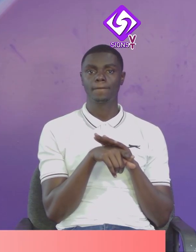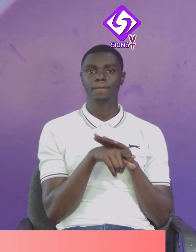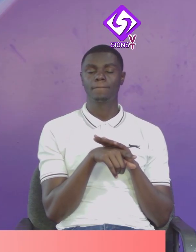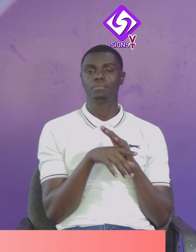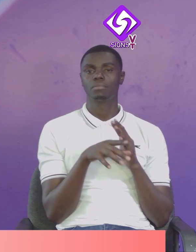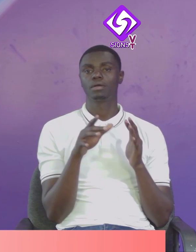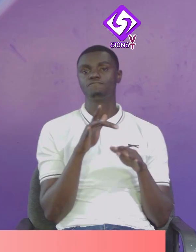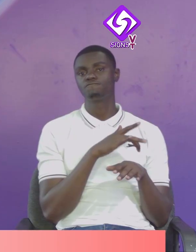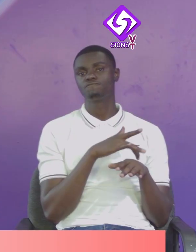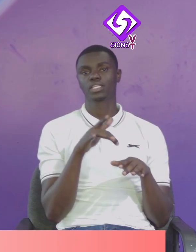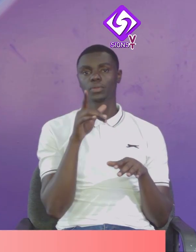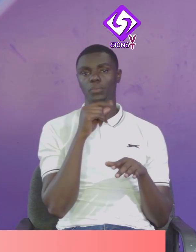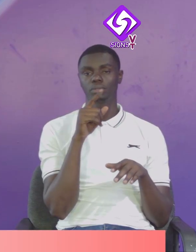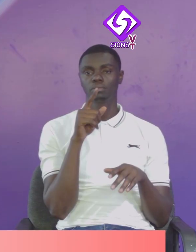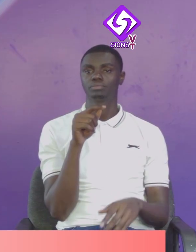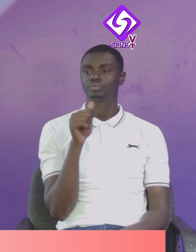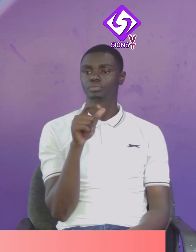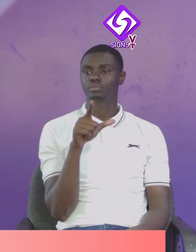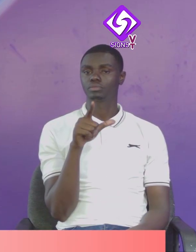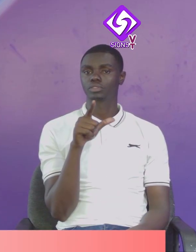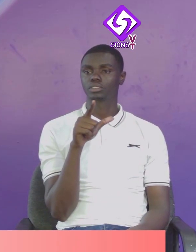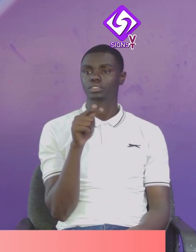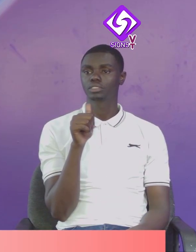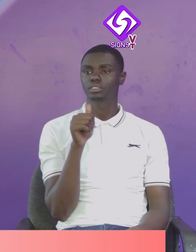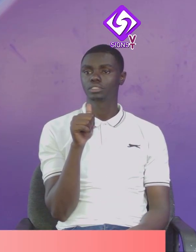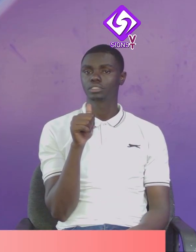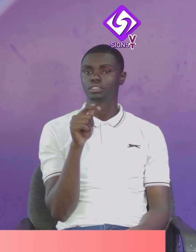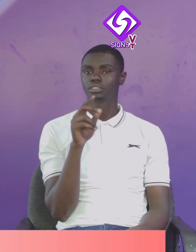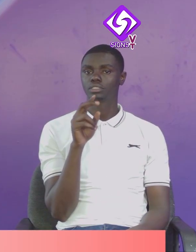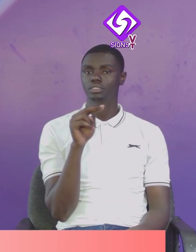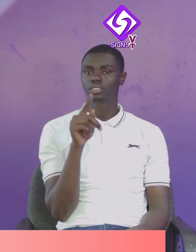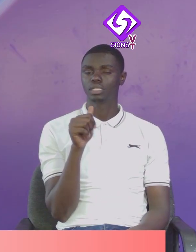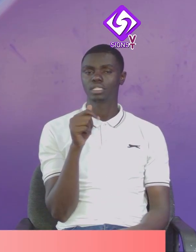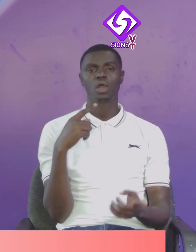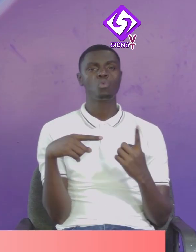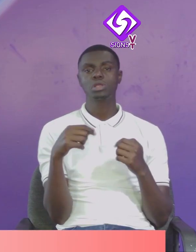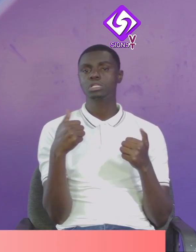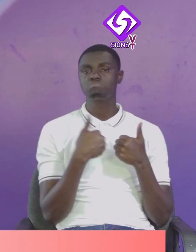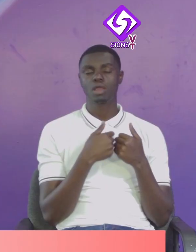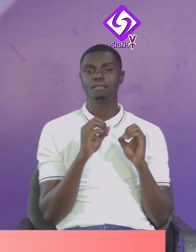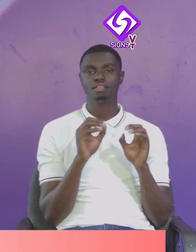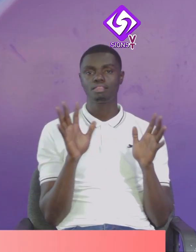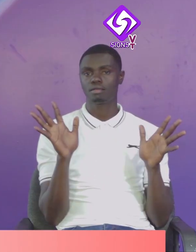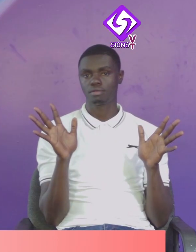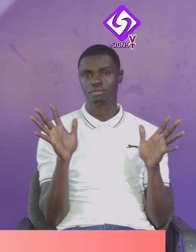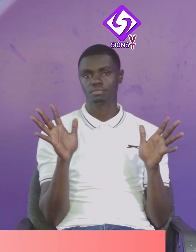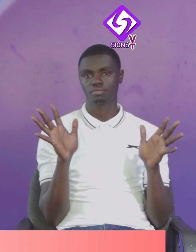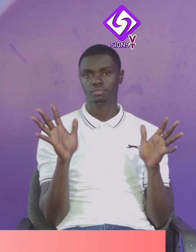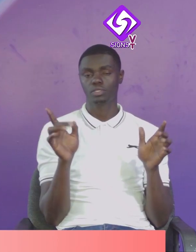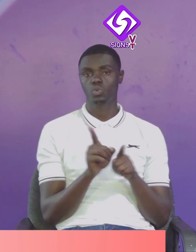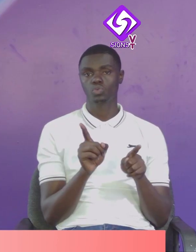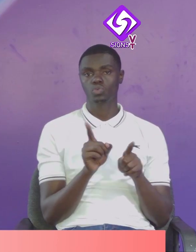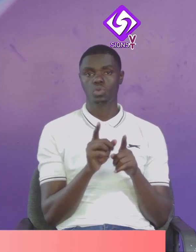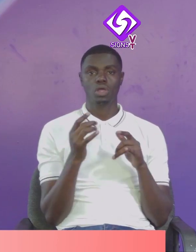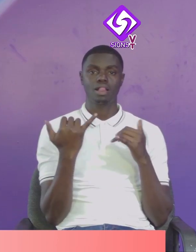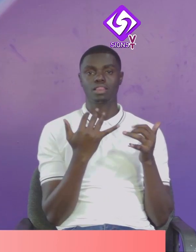affected the Atalanta playing style, because they have not been winning their games in the leagues. And also that translates to the player, the